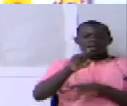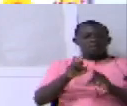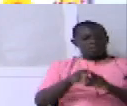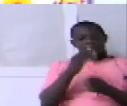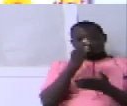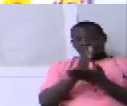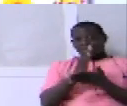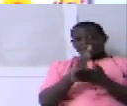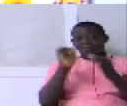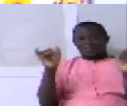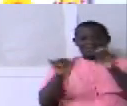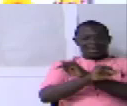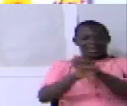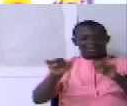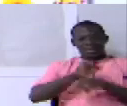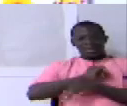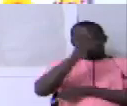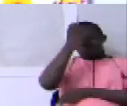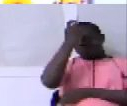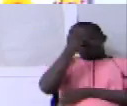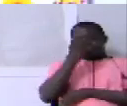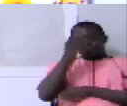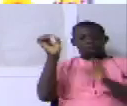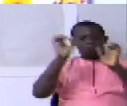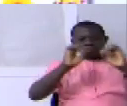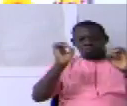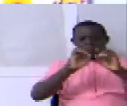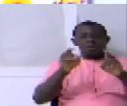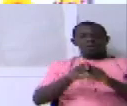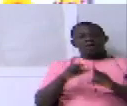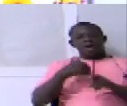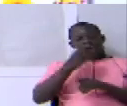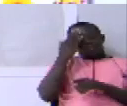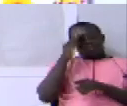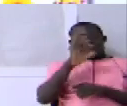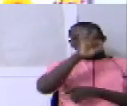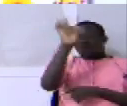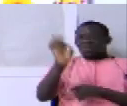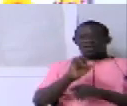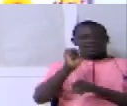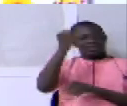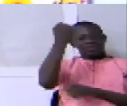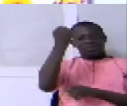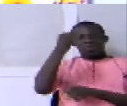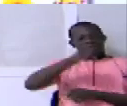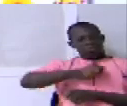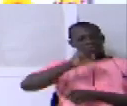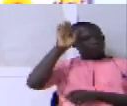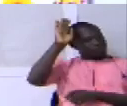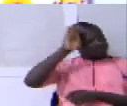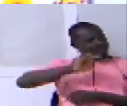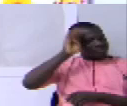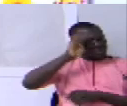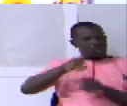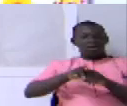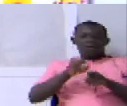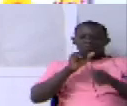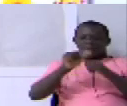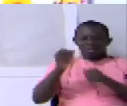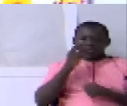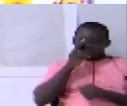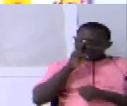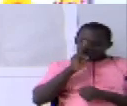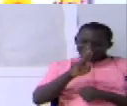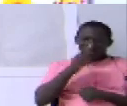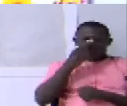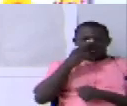at that time, I was not seeing anything. I know it will be very much difficult for him to forgive. But let him find somewhere at his heart to